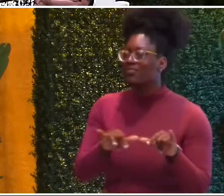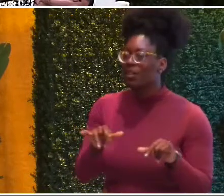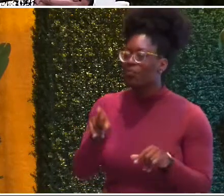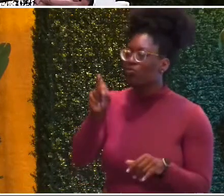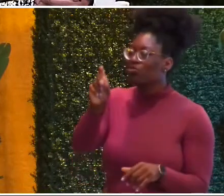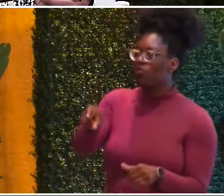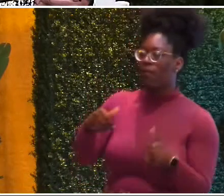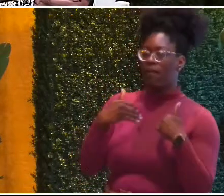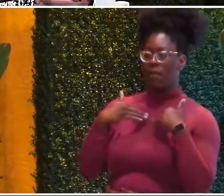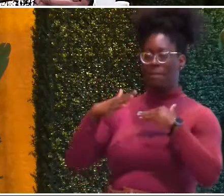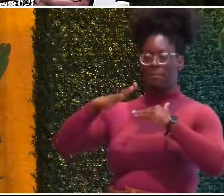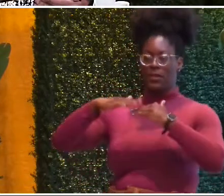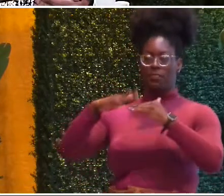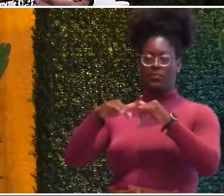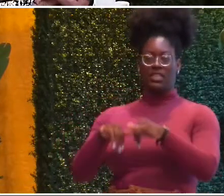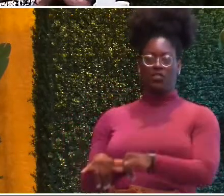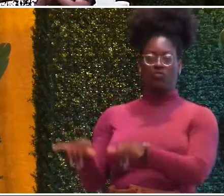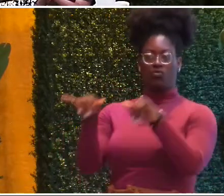from.